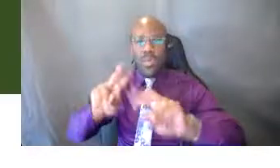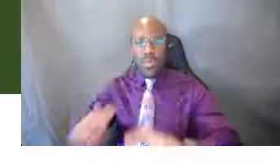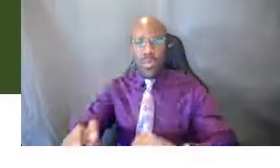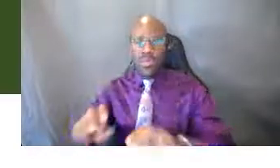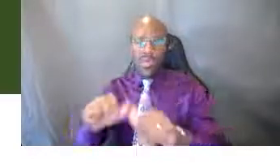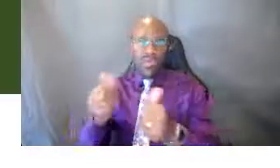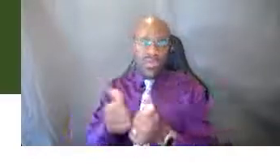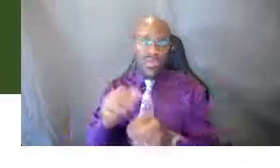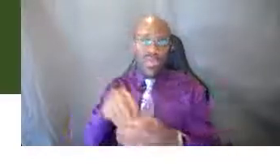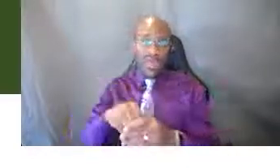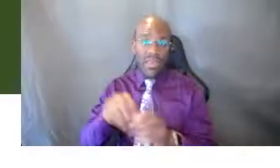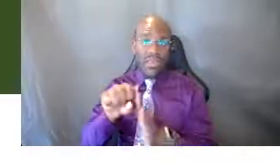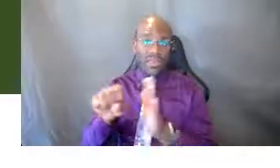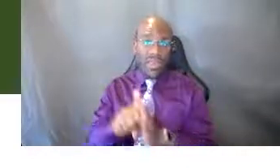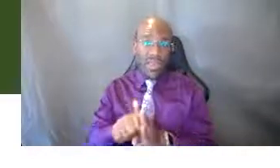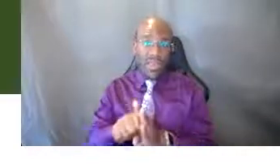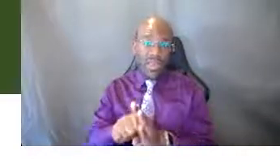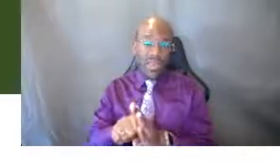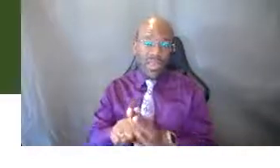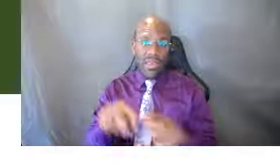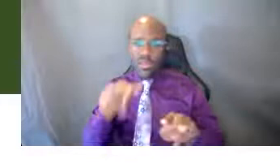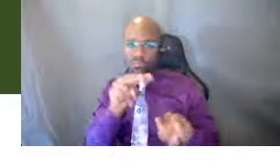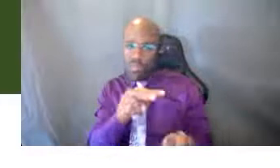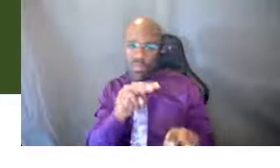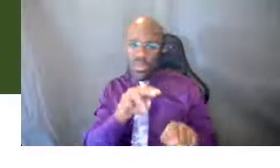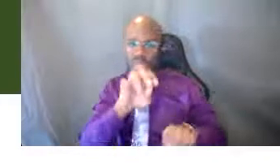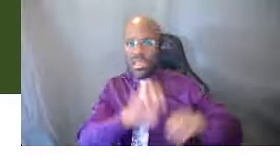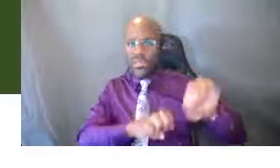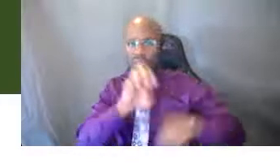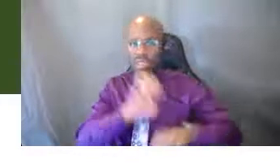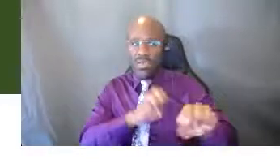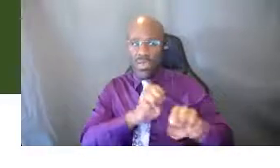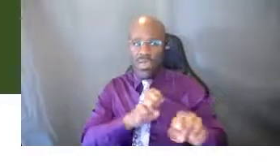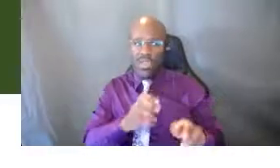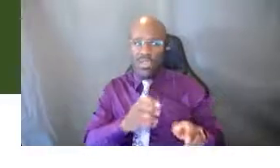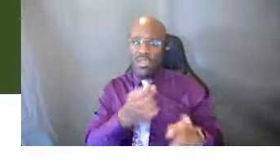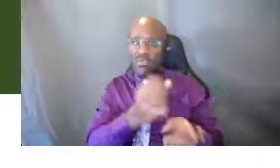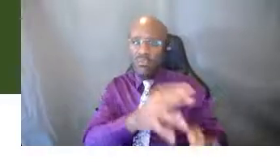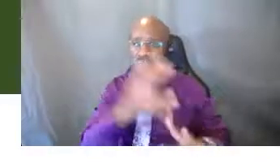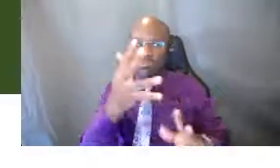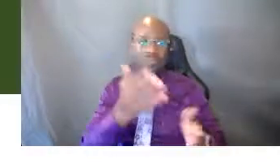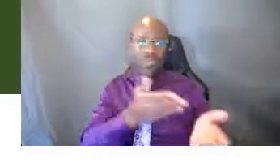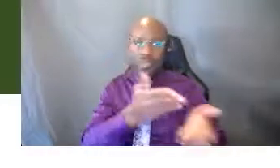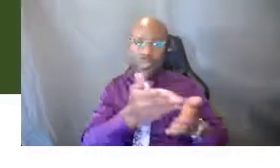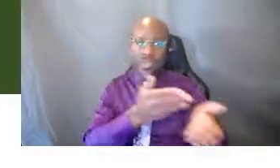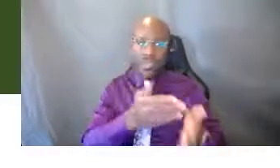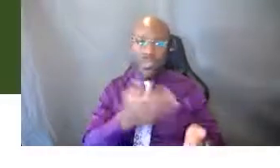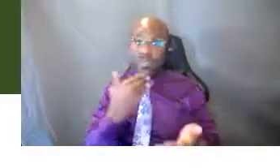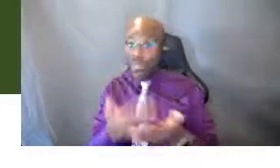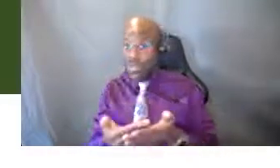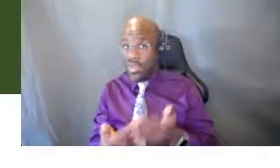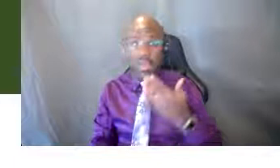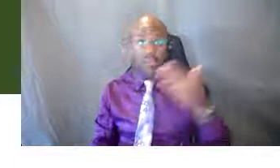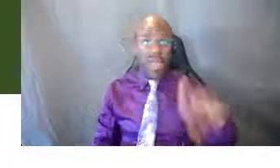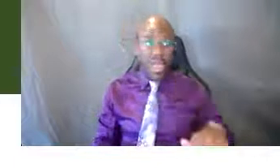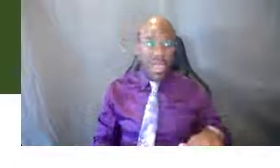and evaluate the quality of mobile crisis services. That's extremely important, and that's